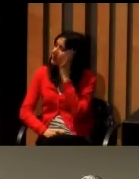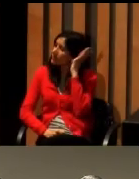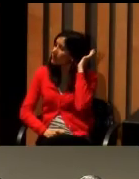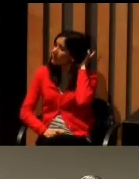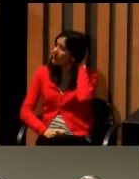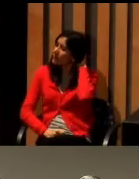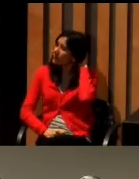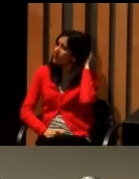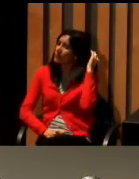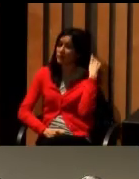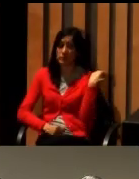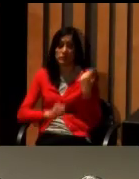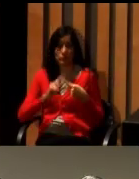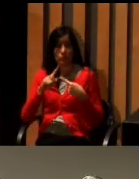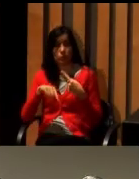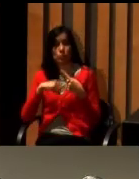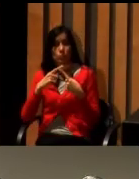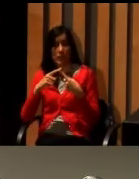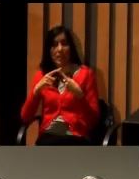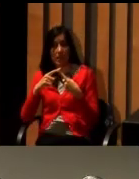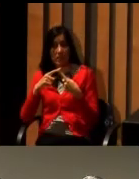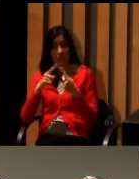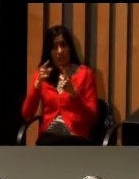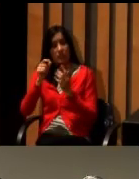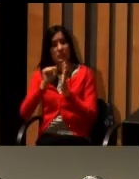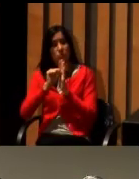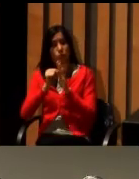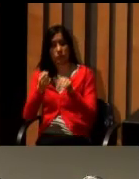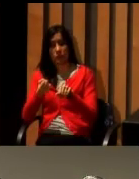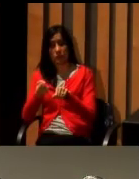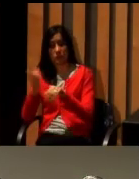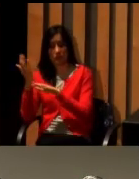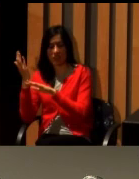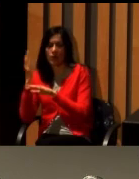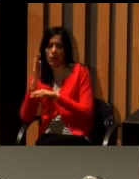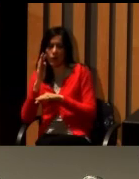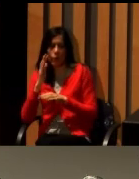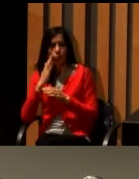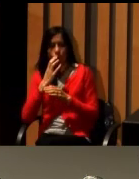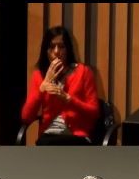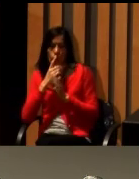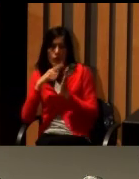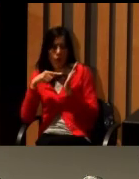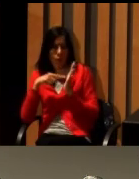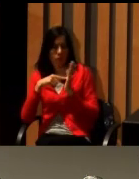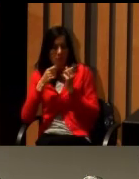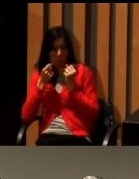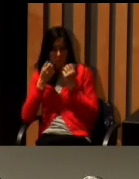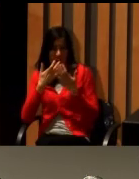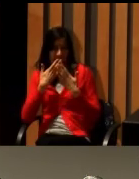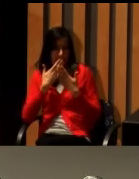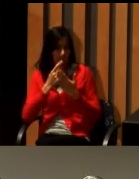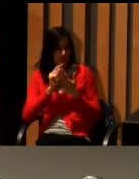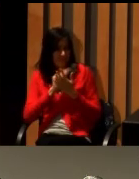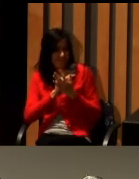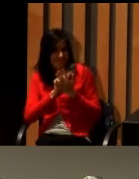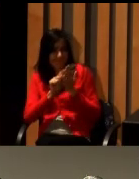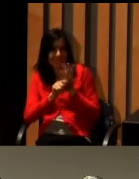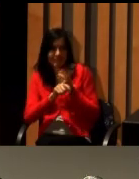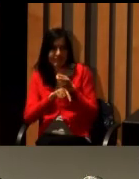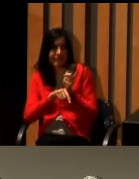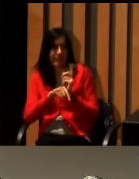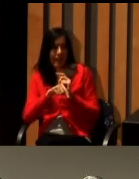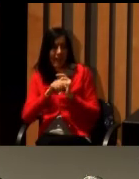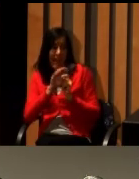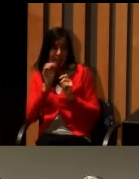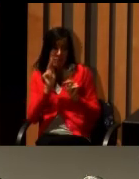And when it does, there'll be a lot of people to thank, but most of all, the people that were